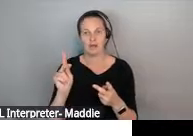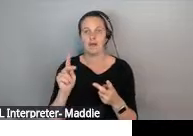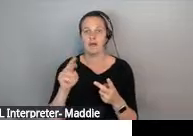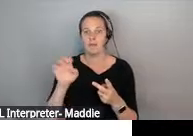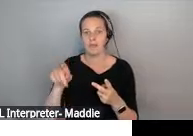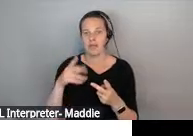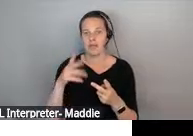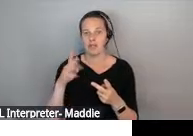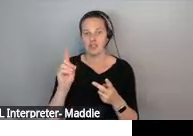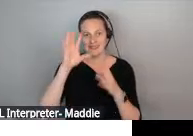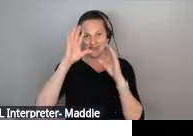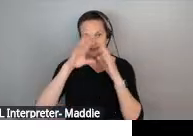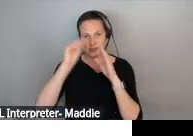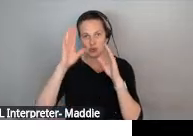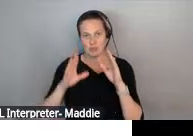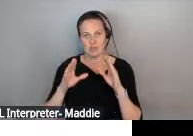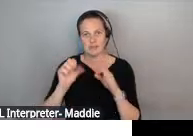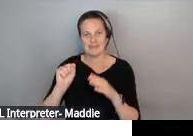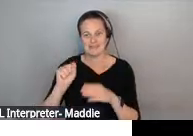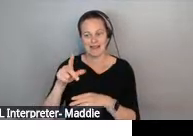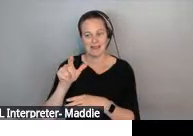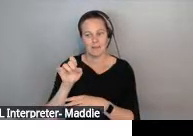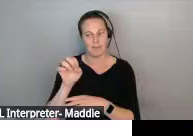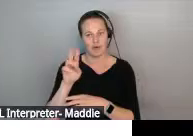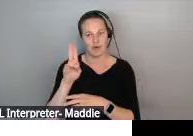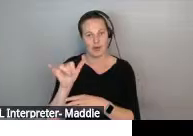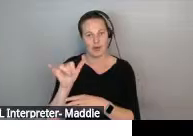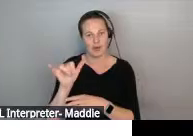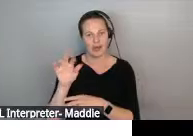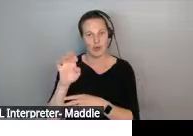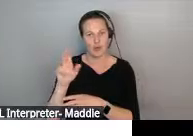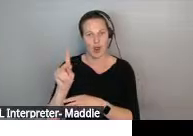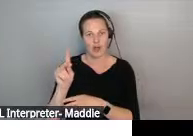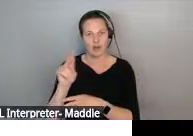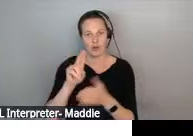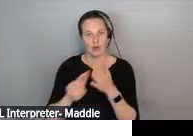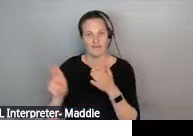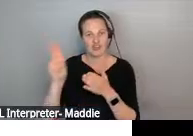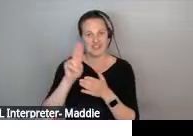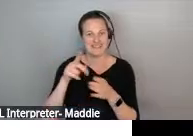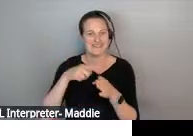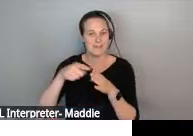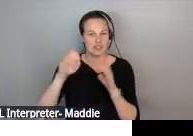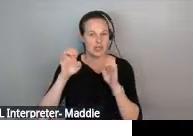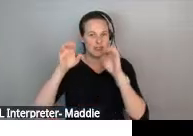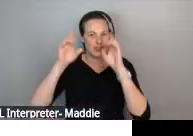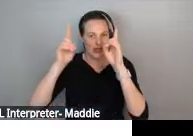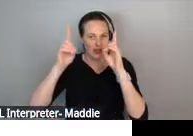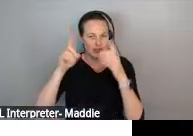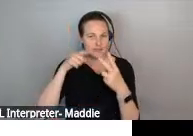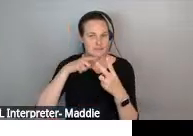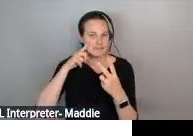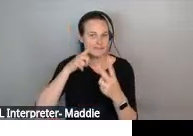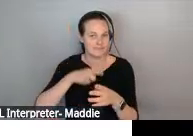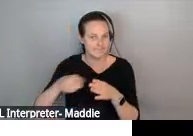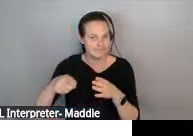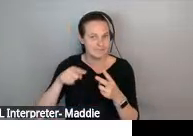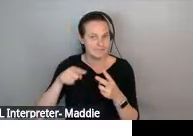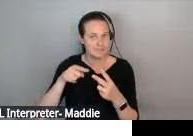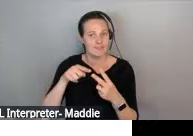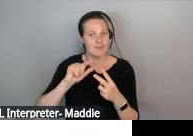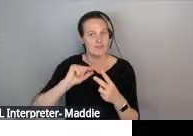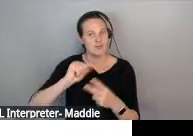at Slippery Rock University, and he is going to take us through the next couple of slides. So we'll pass it to him.